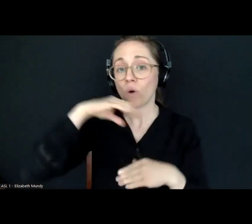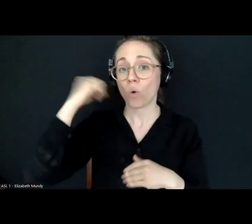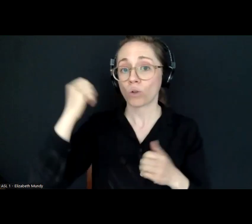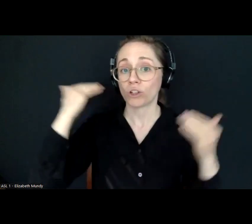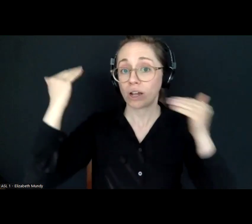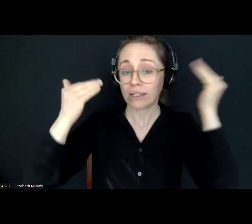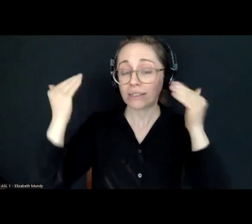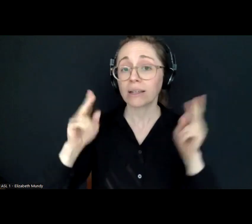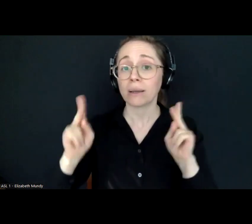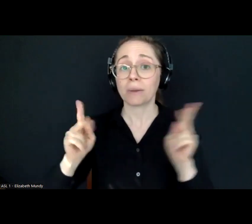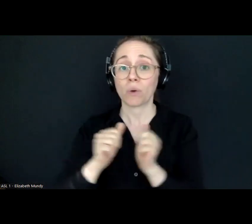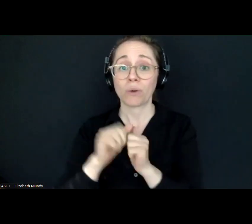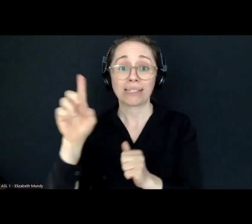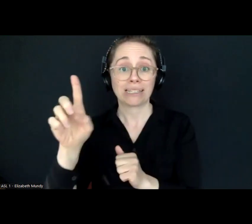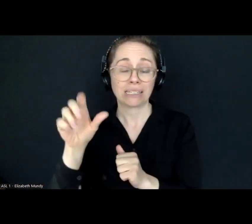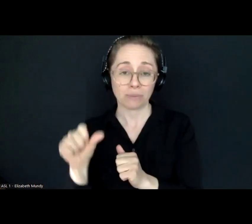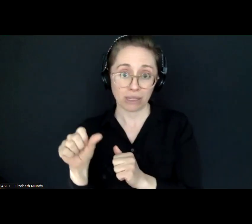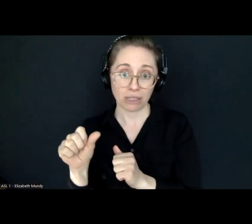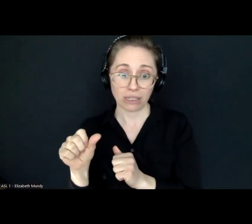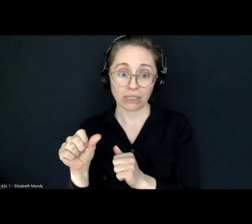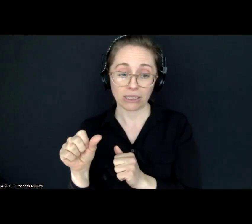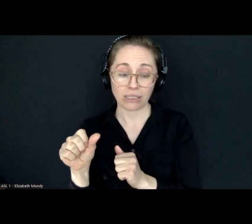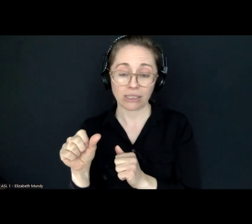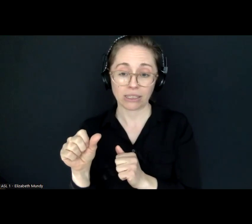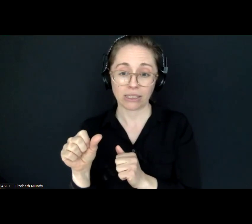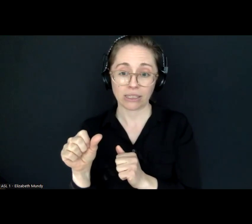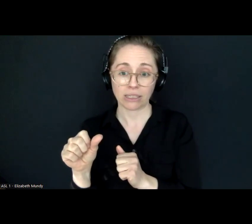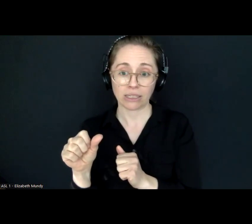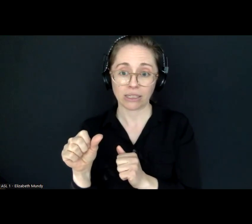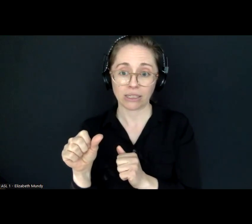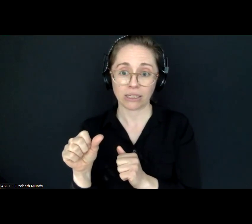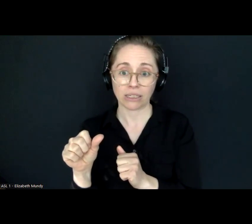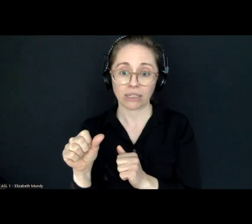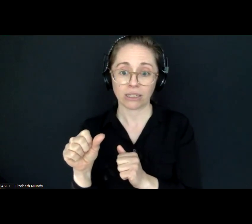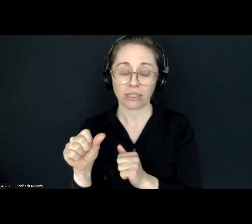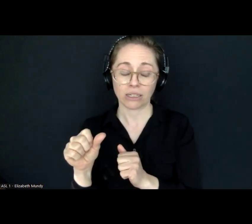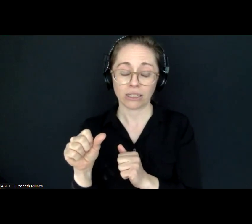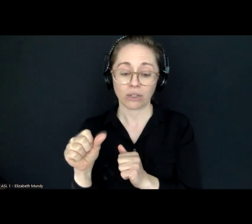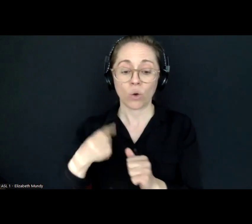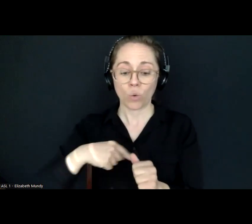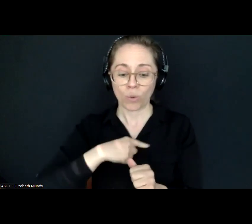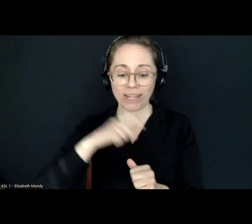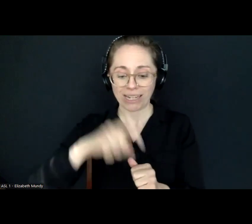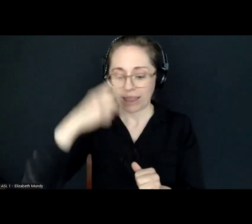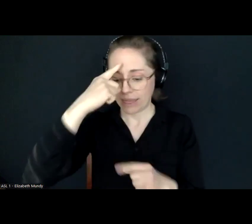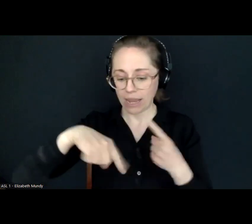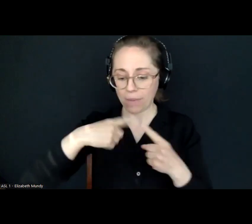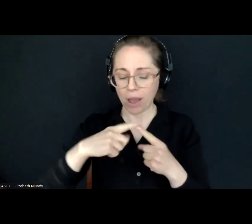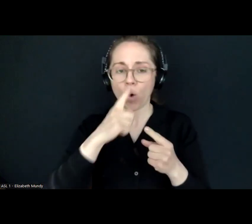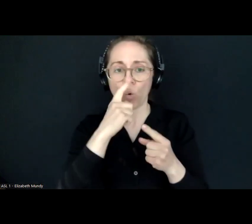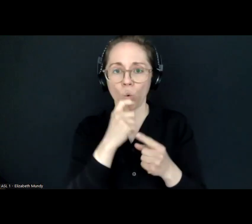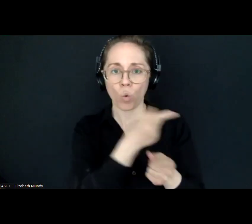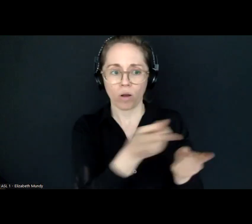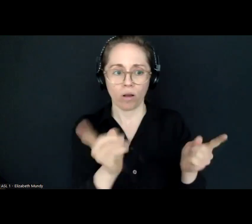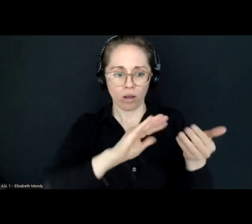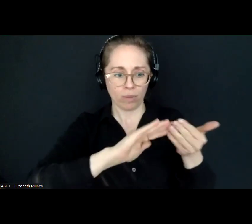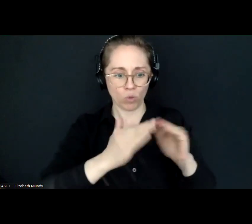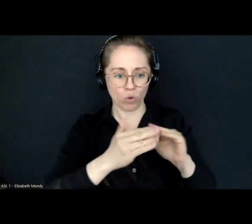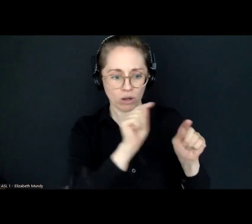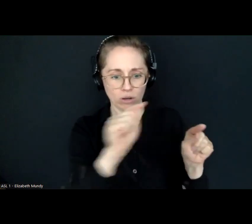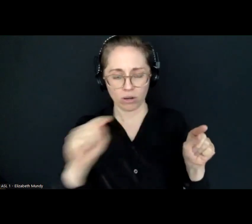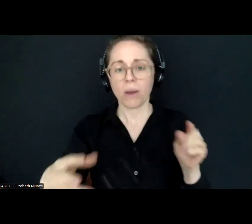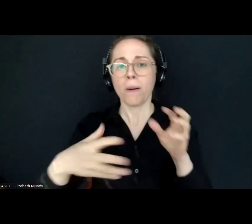with disabilities, that we really think about the most vulnerable,